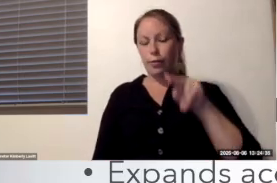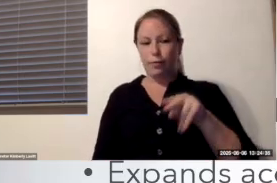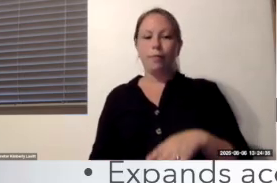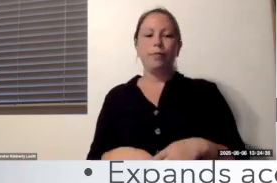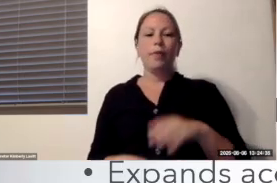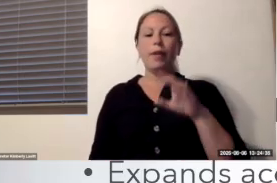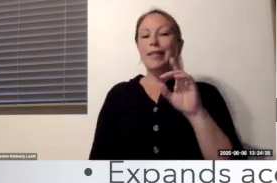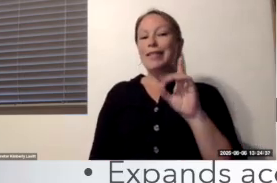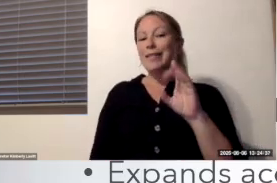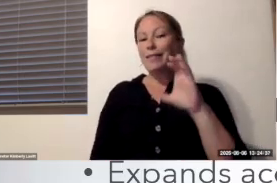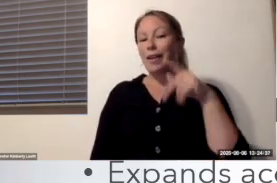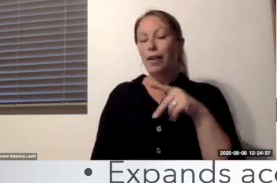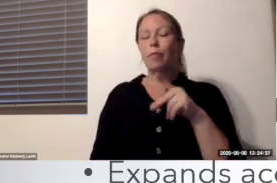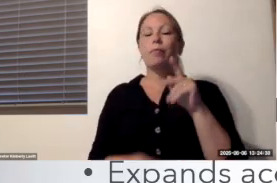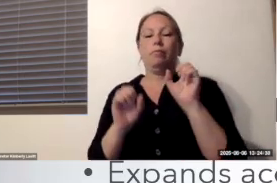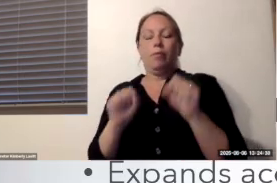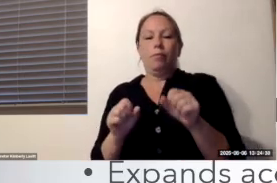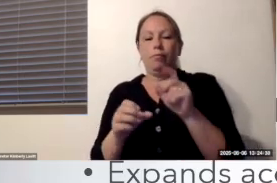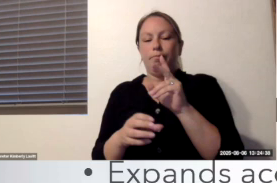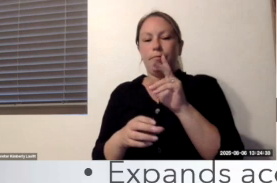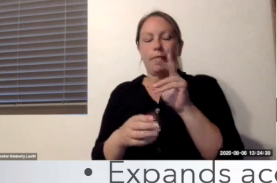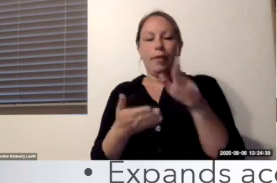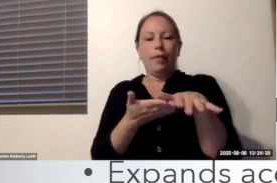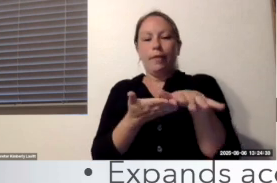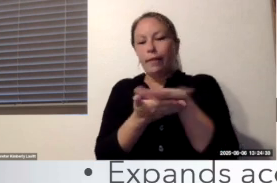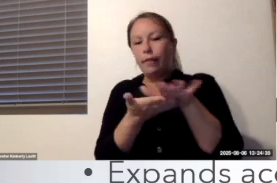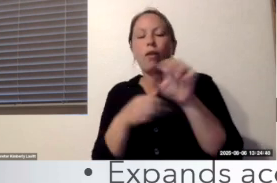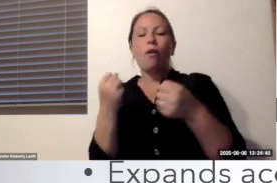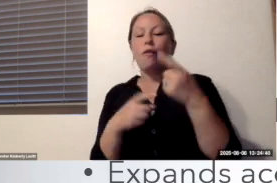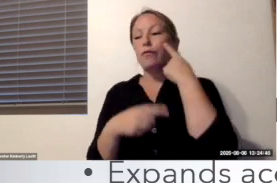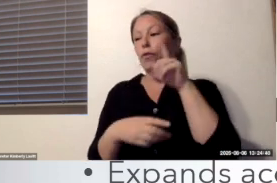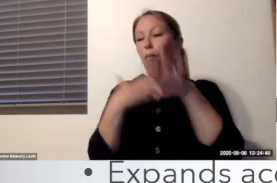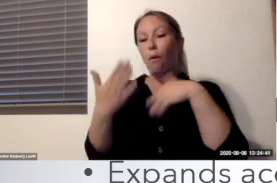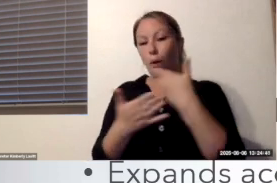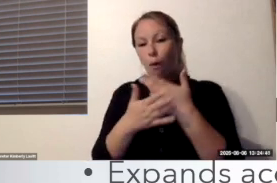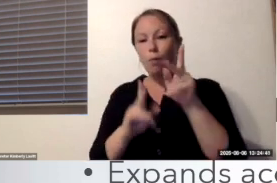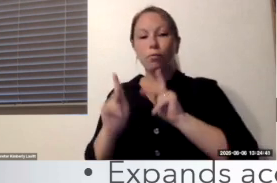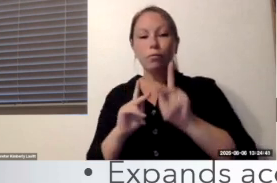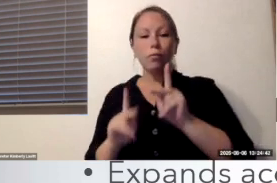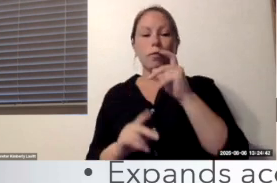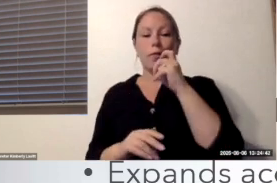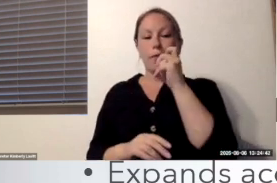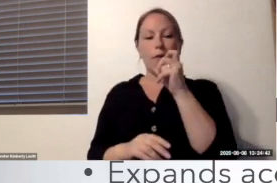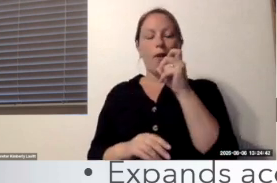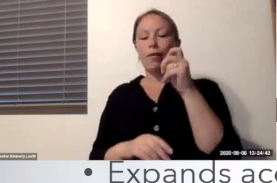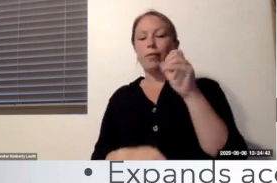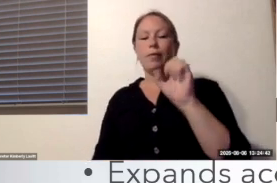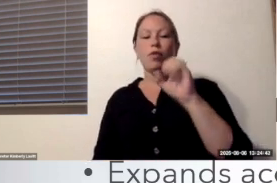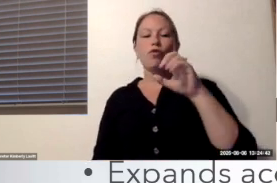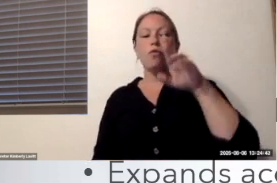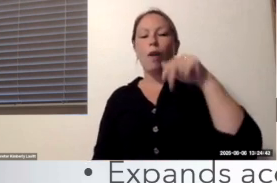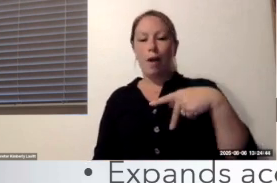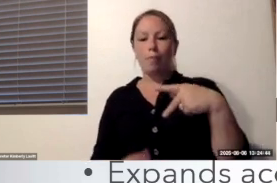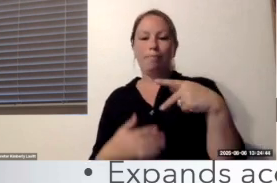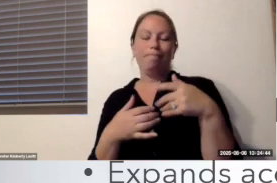DCAP is designed to be a complementary option to regional Clean Cars for All by providing a pathway for non-scrap incentives. By